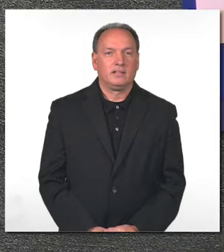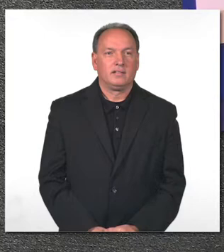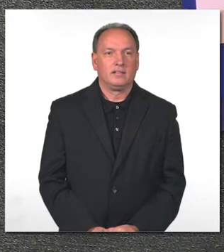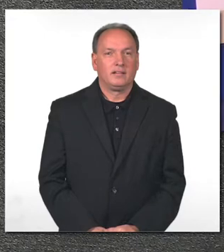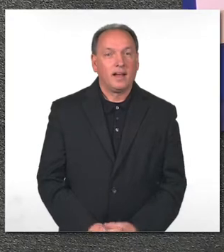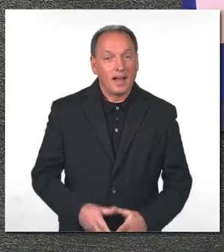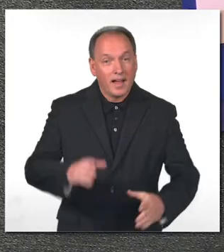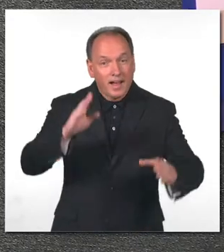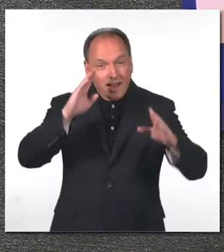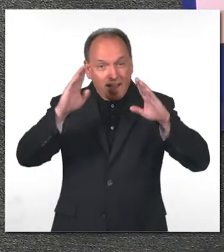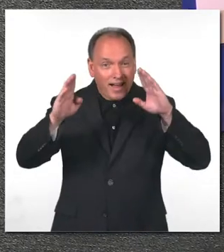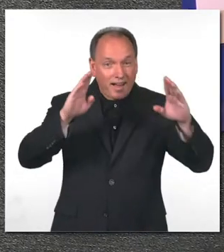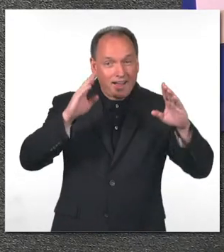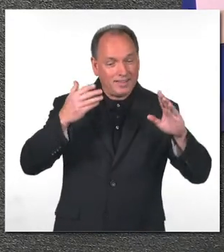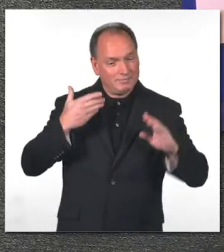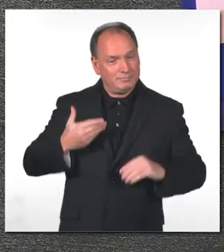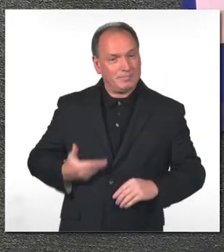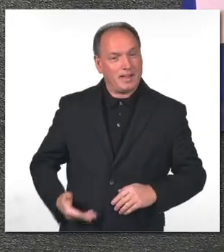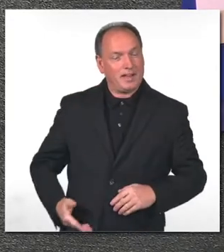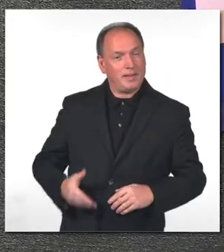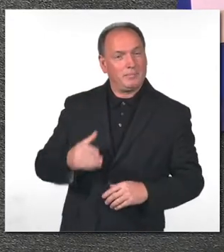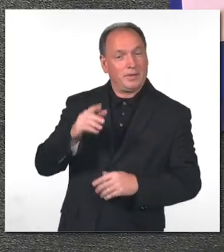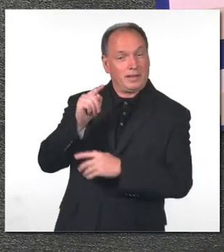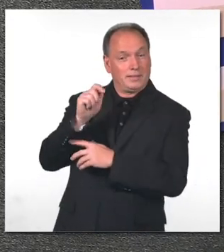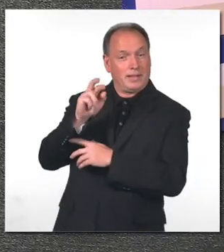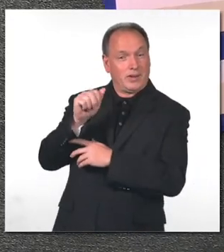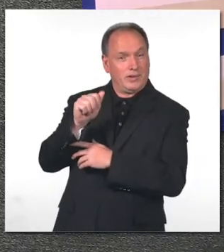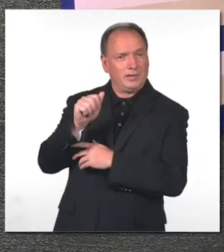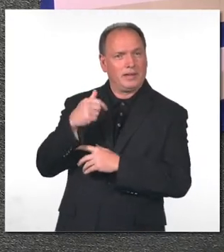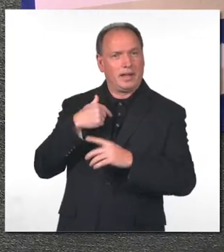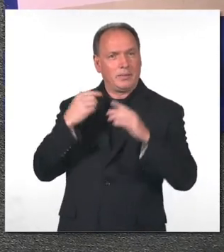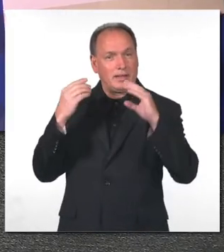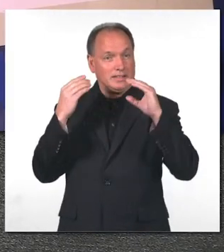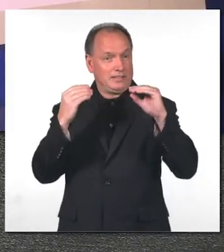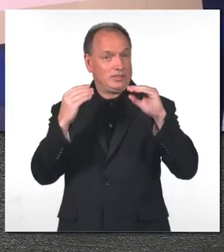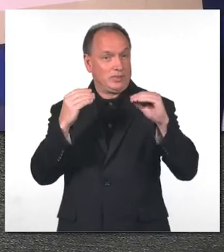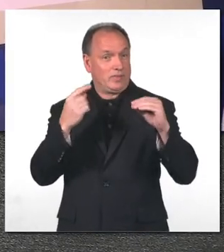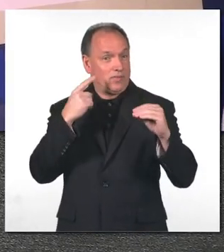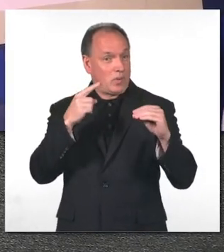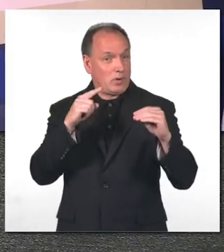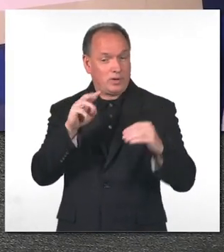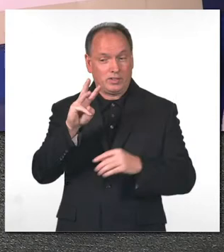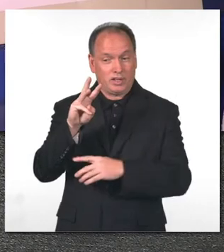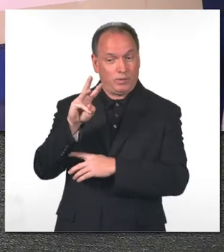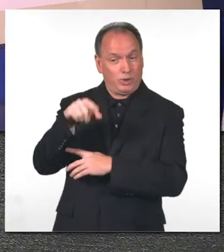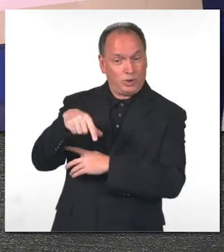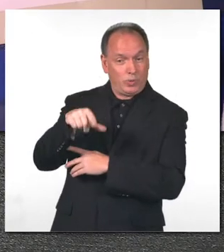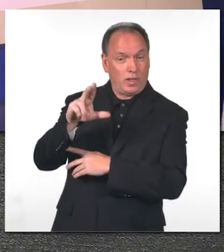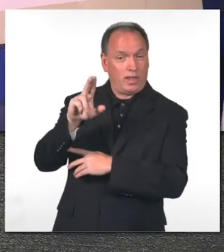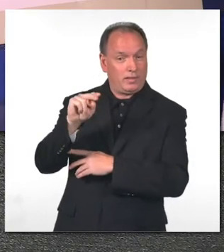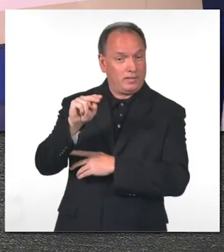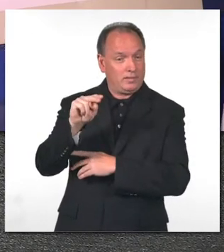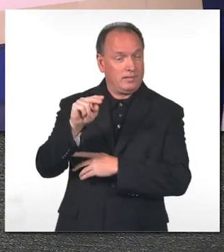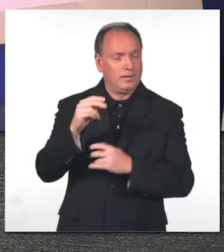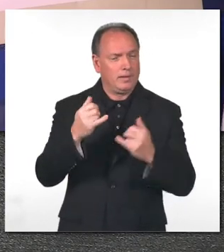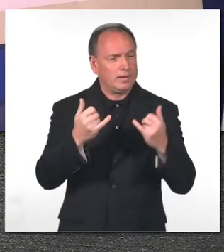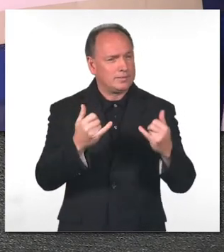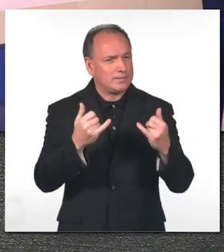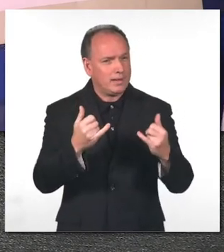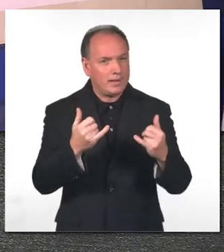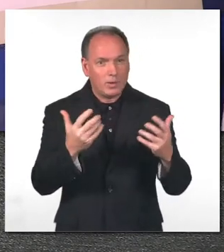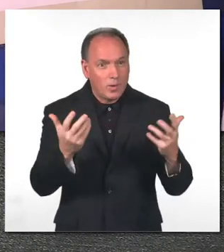Hi I'm Miss Tara. I'm a teacher for WQLN and today I'm going to have